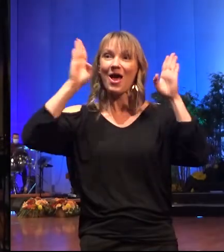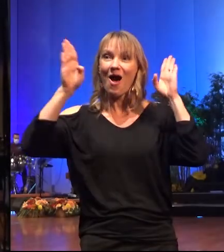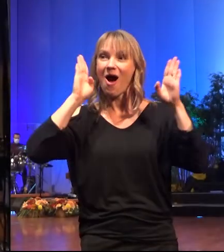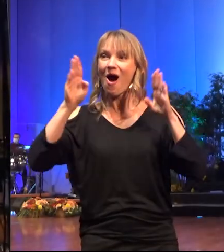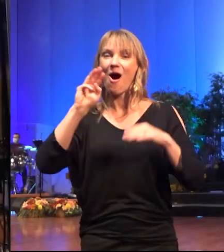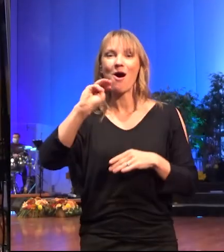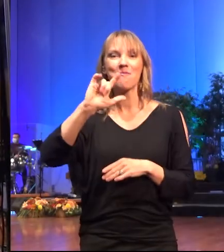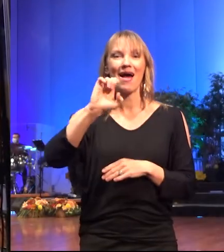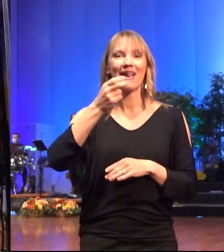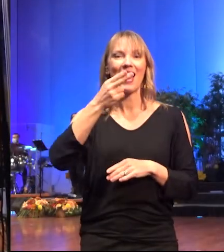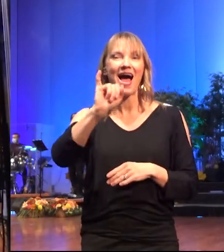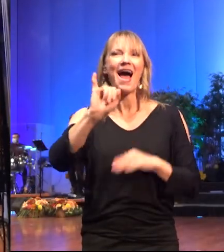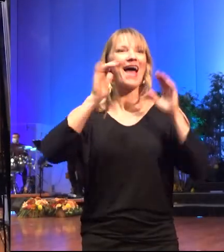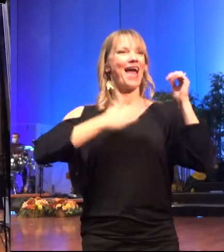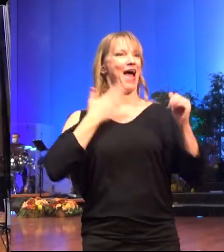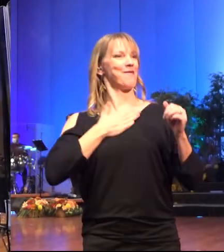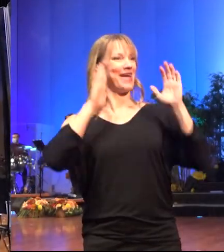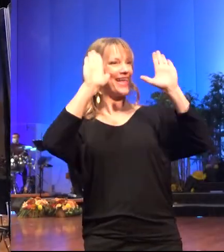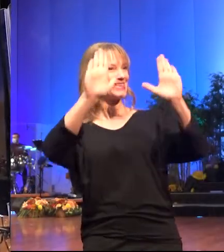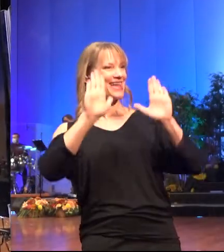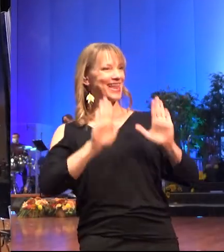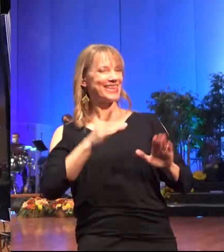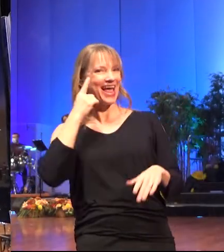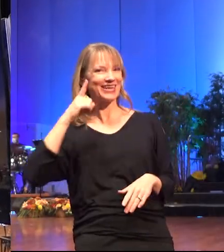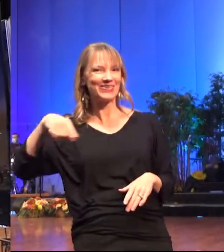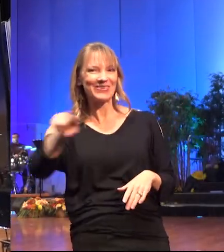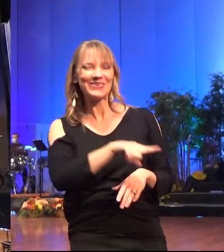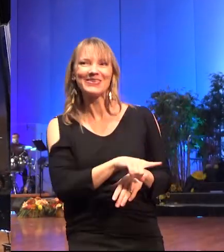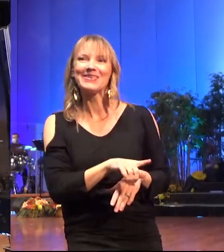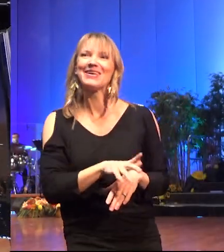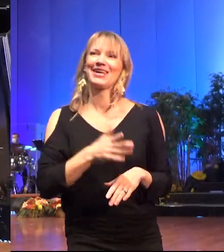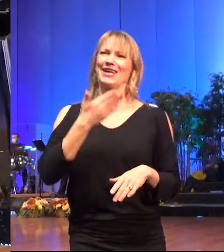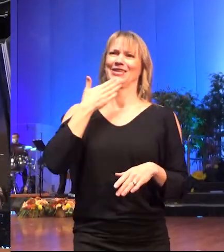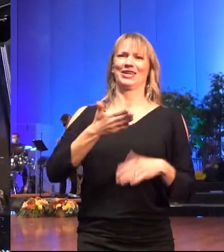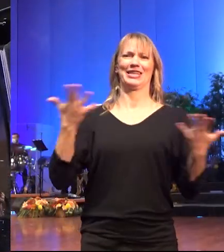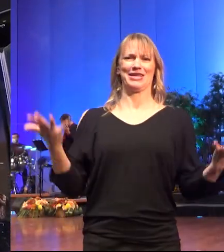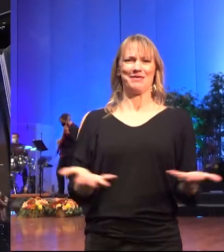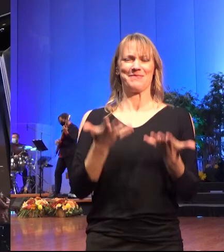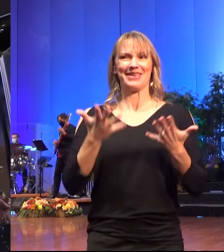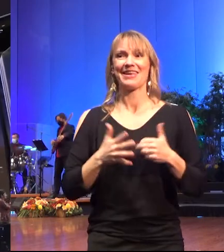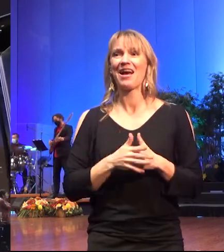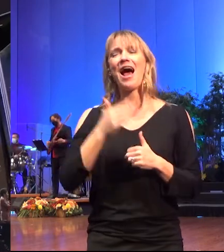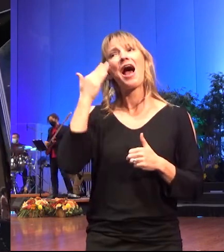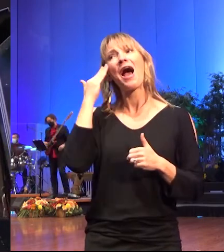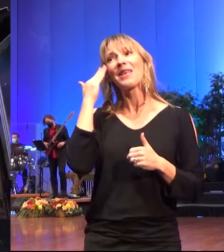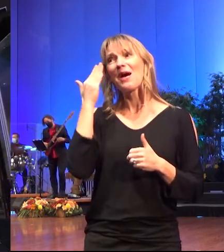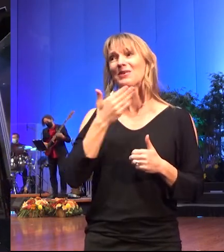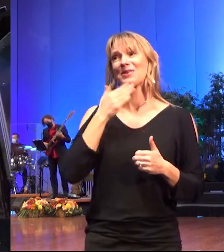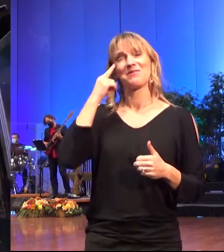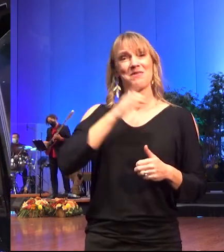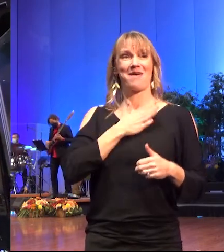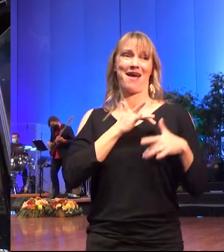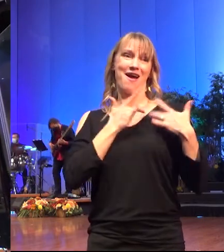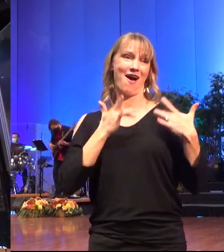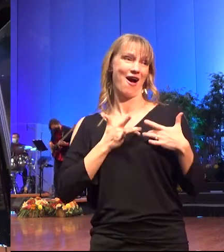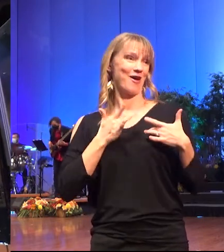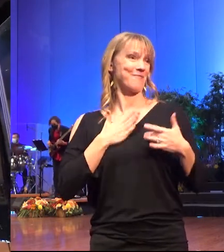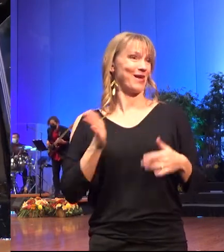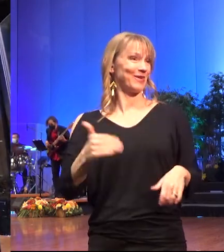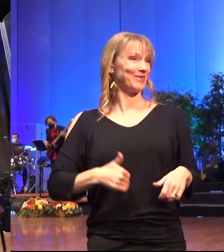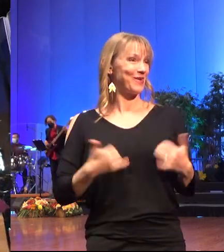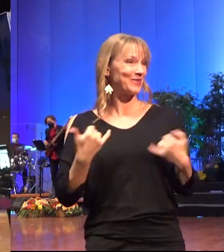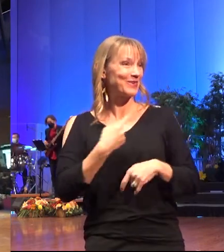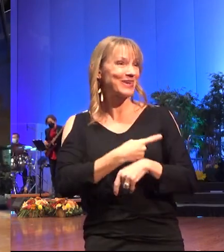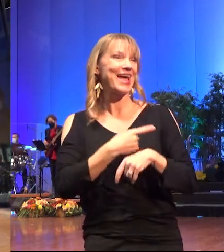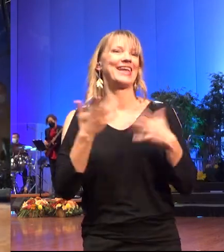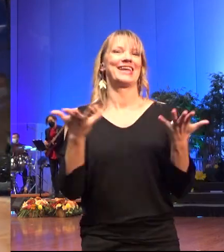Hello, Mile High. Happy Sunday to you. It's good to be here. I know it's really good for my heart and